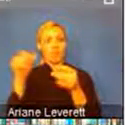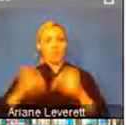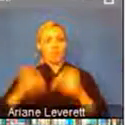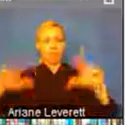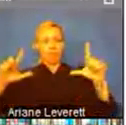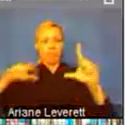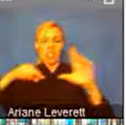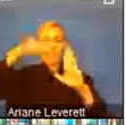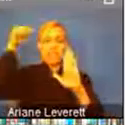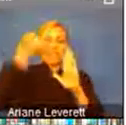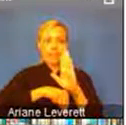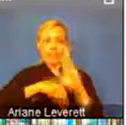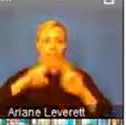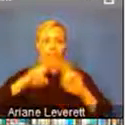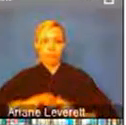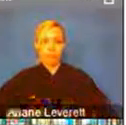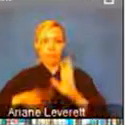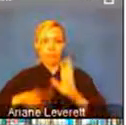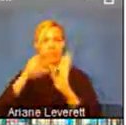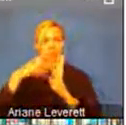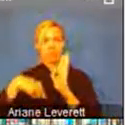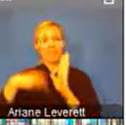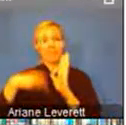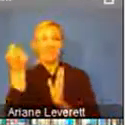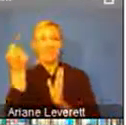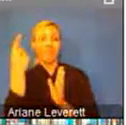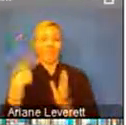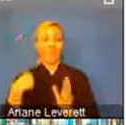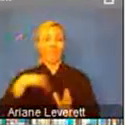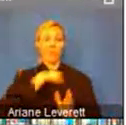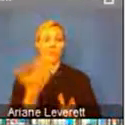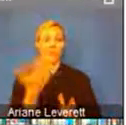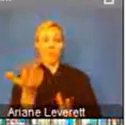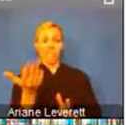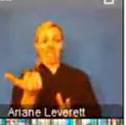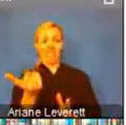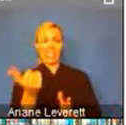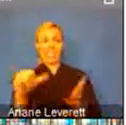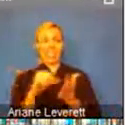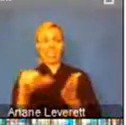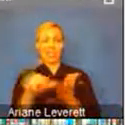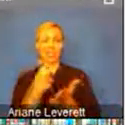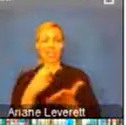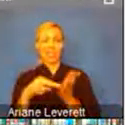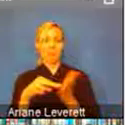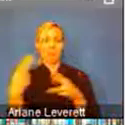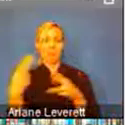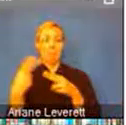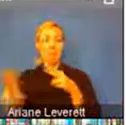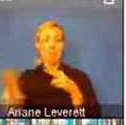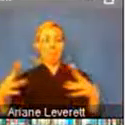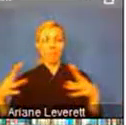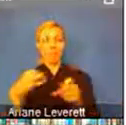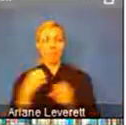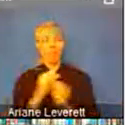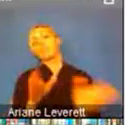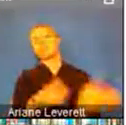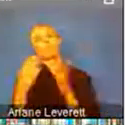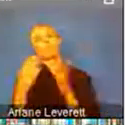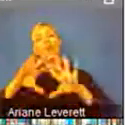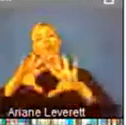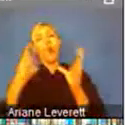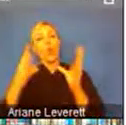list with references, and there's an additional list with interesting links on the topic,